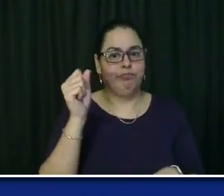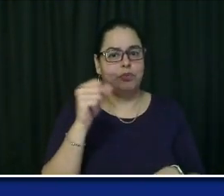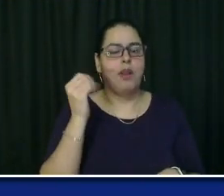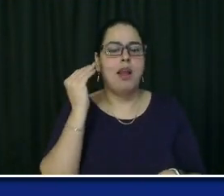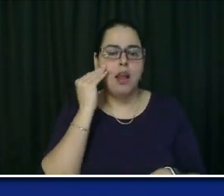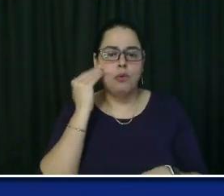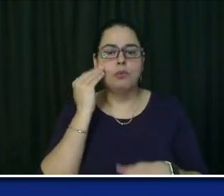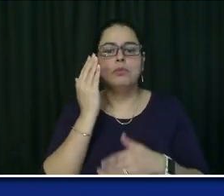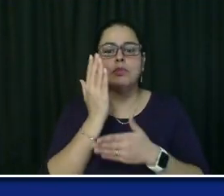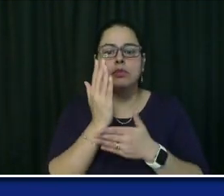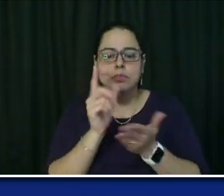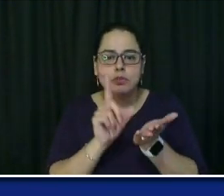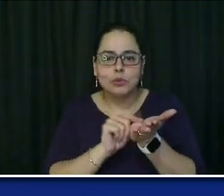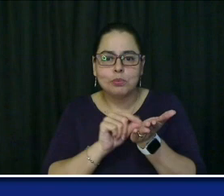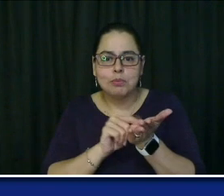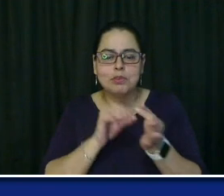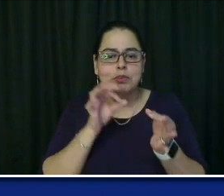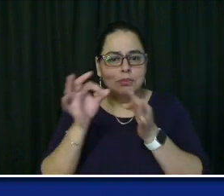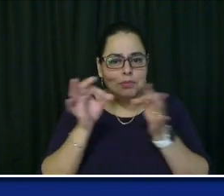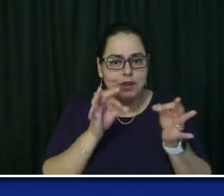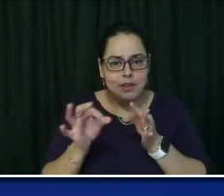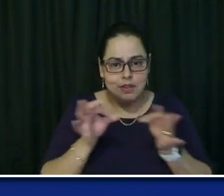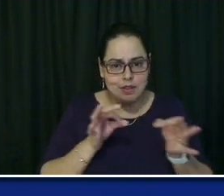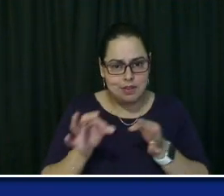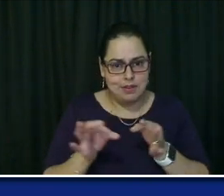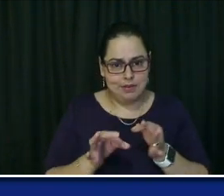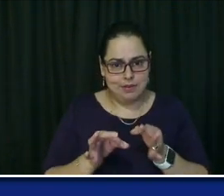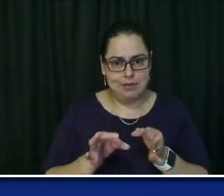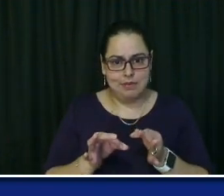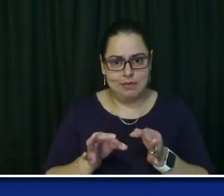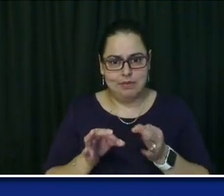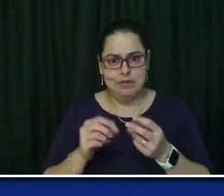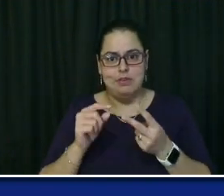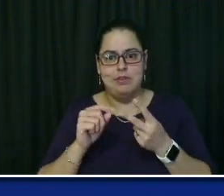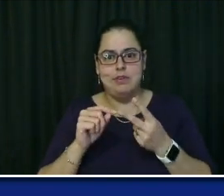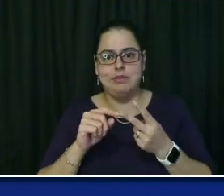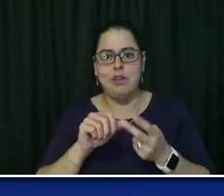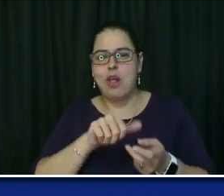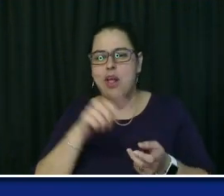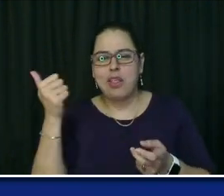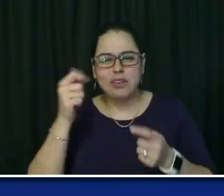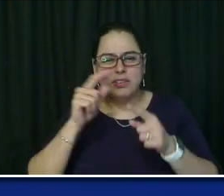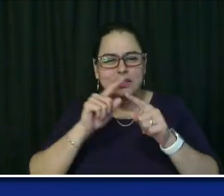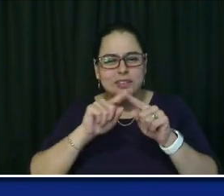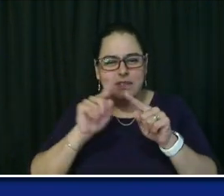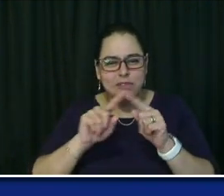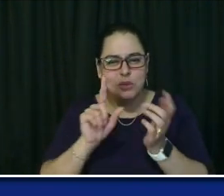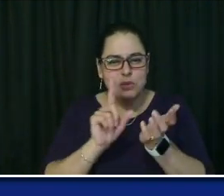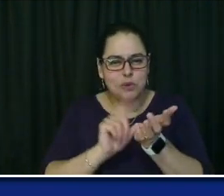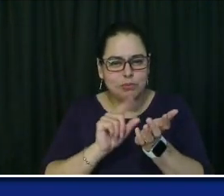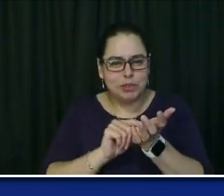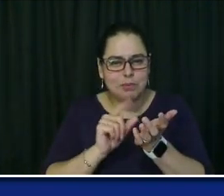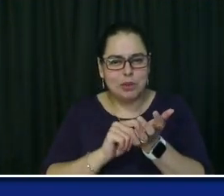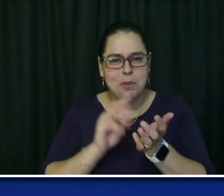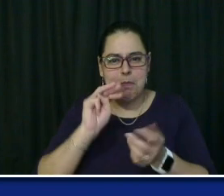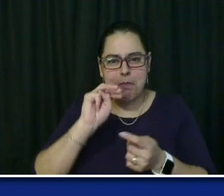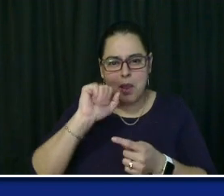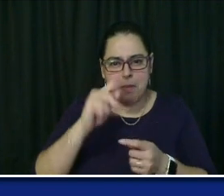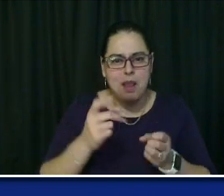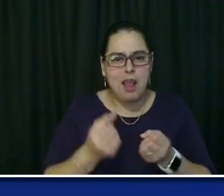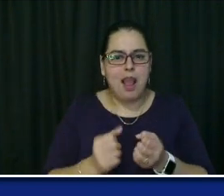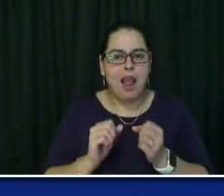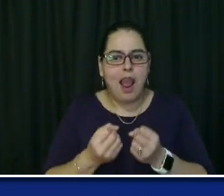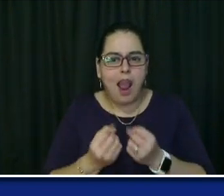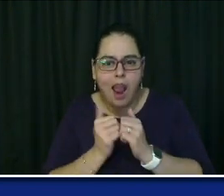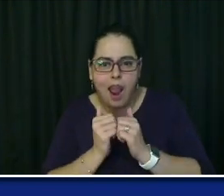know that myride.com, that Daily Voice, Patch, make those maps available out there, and they also show up on LoHUD and other